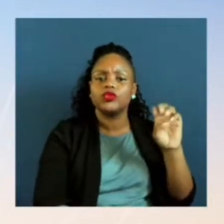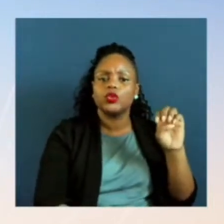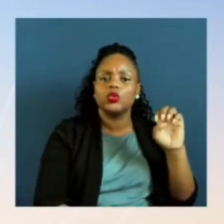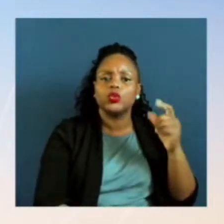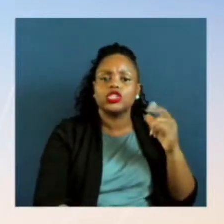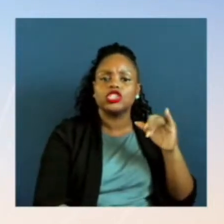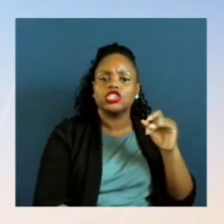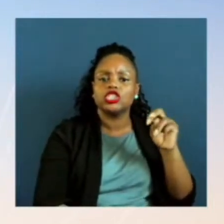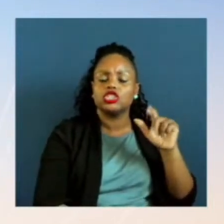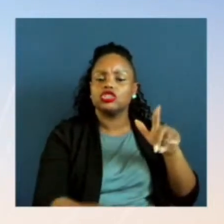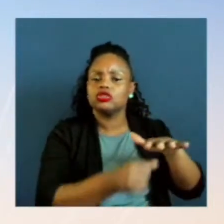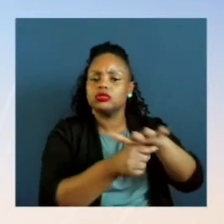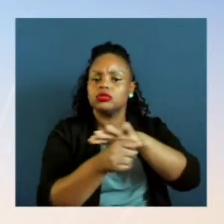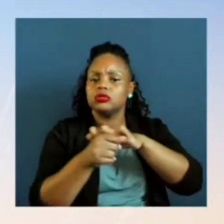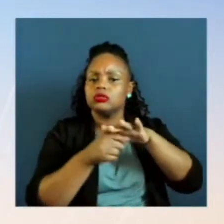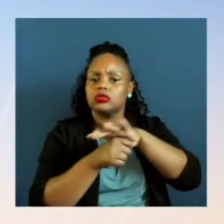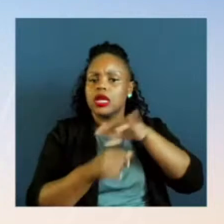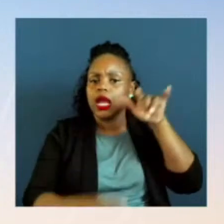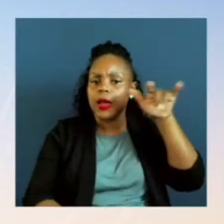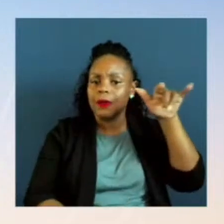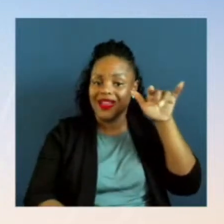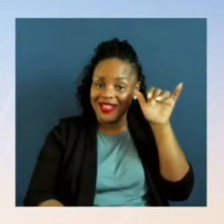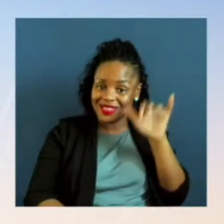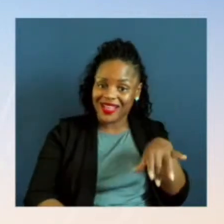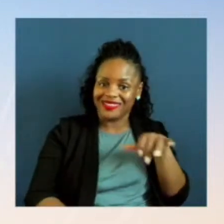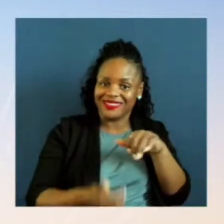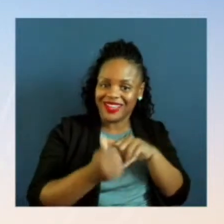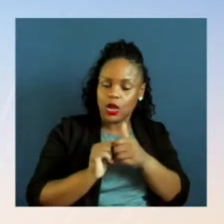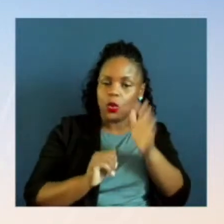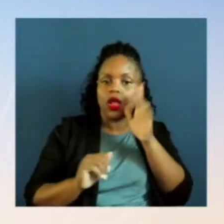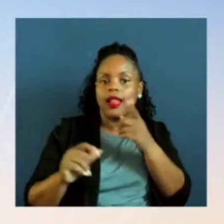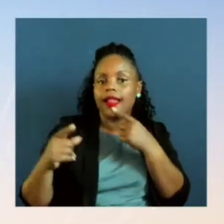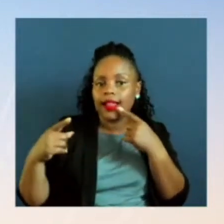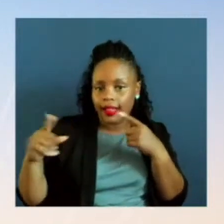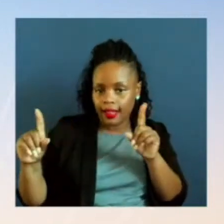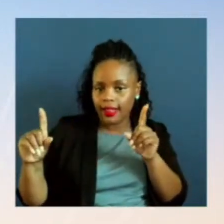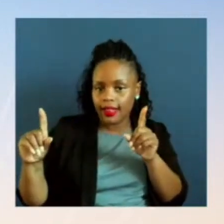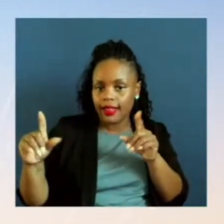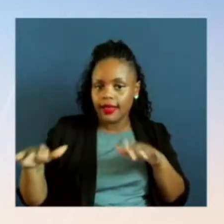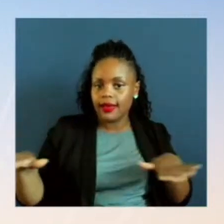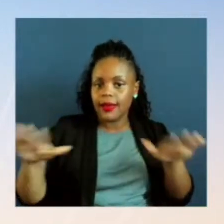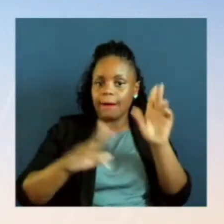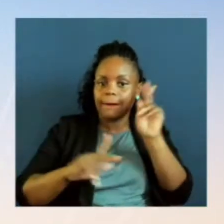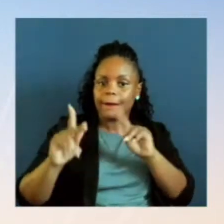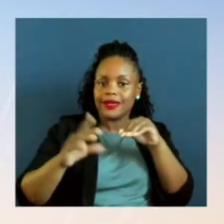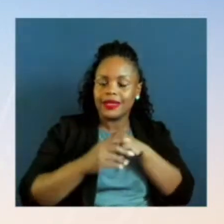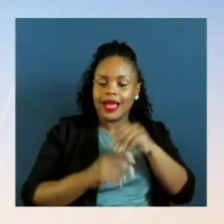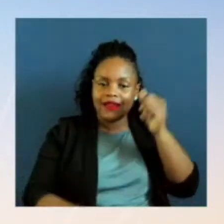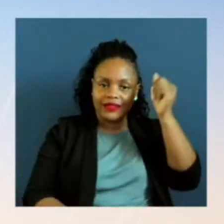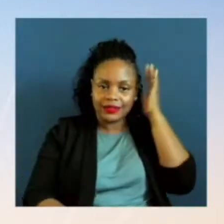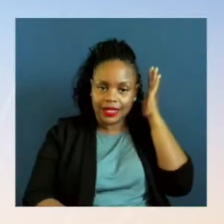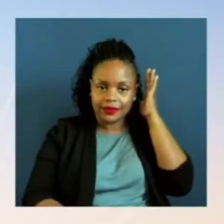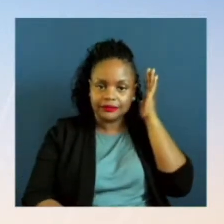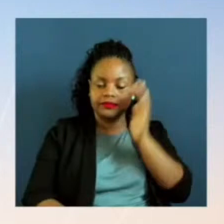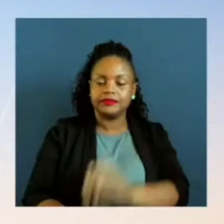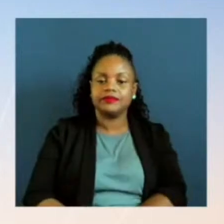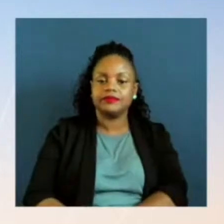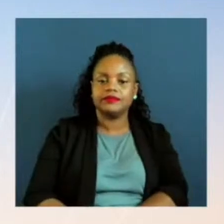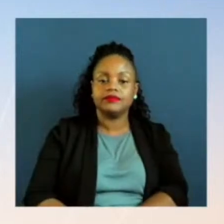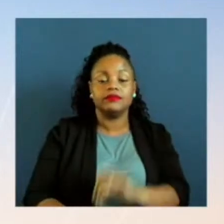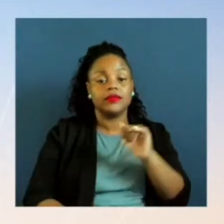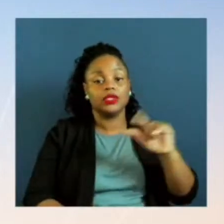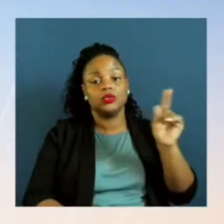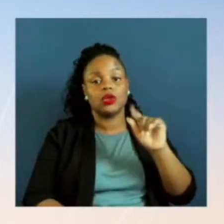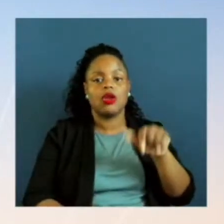to be delivered to people across Afghanistan. So that's another area where he's quite focused, and the Secretary of State and our government is